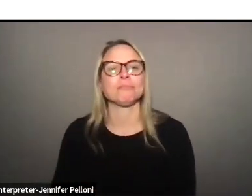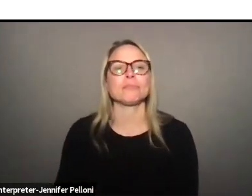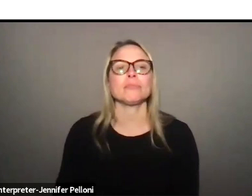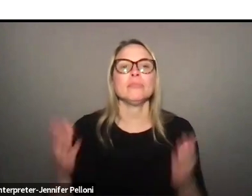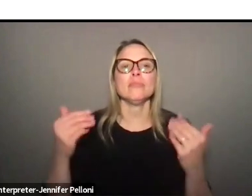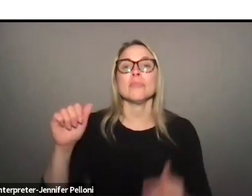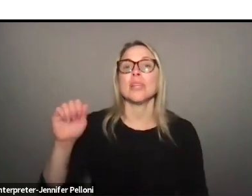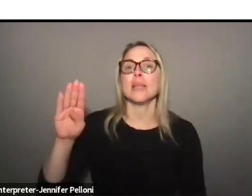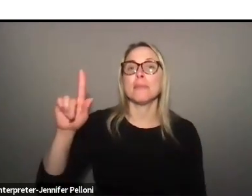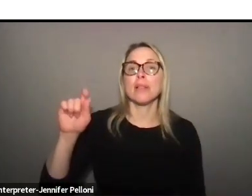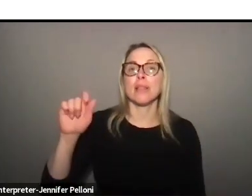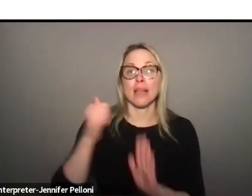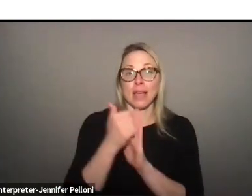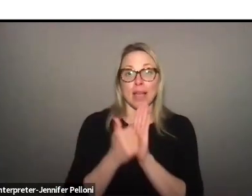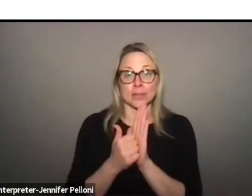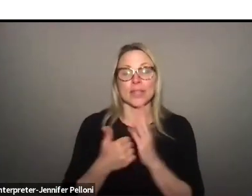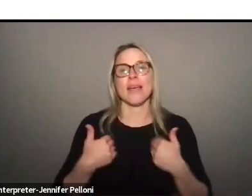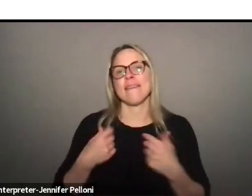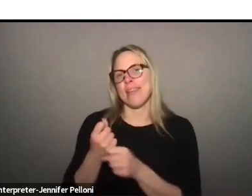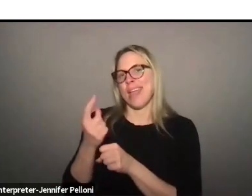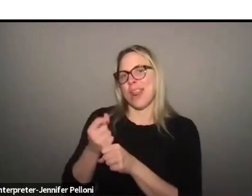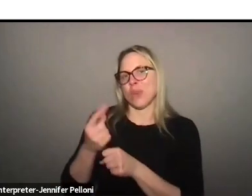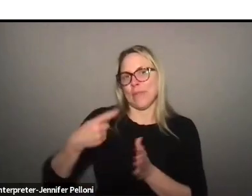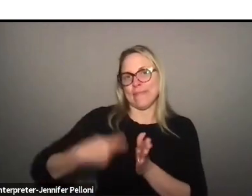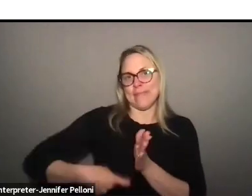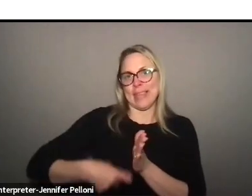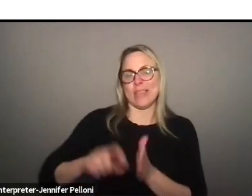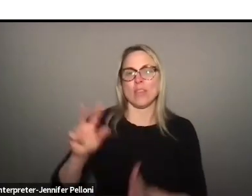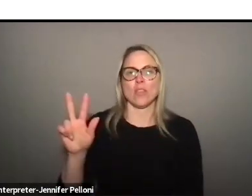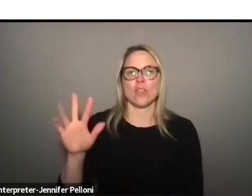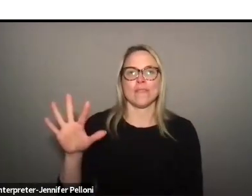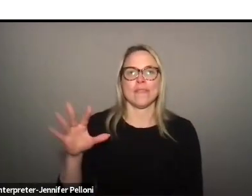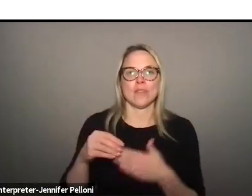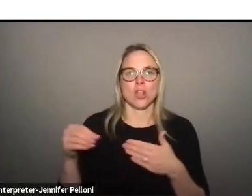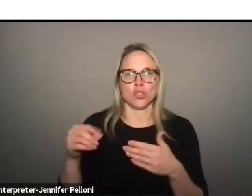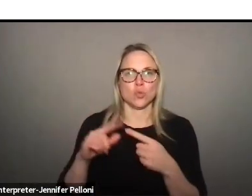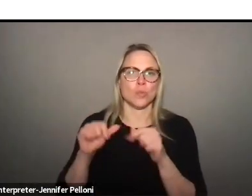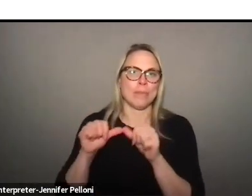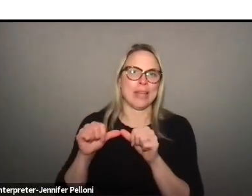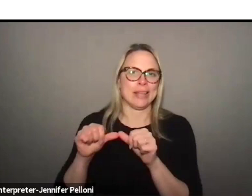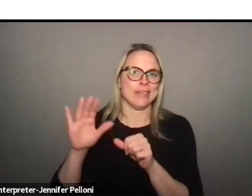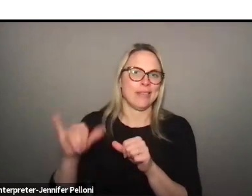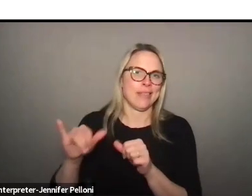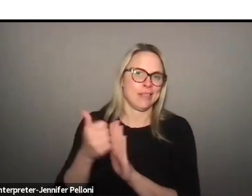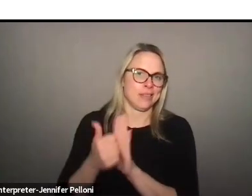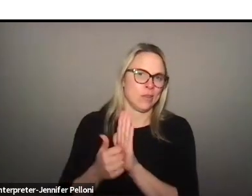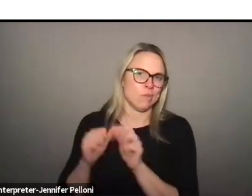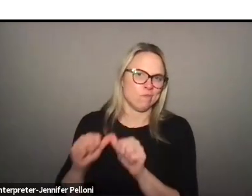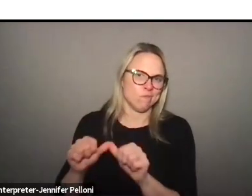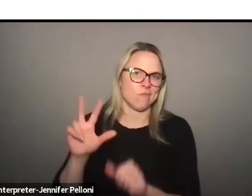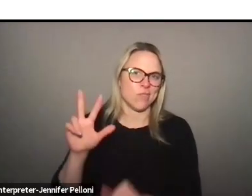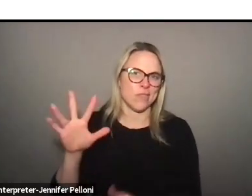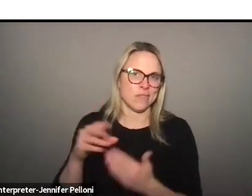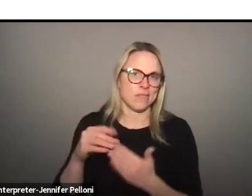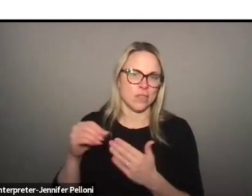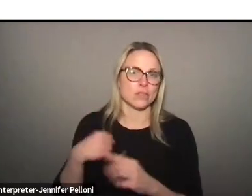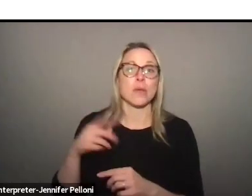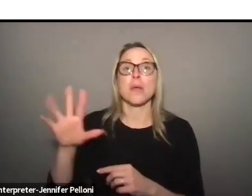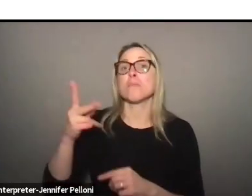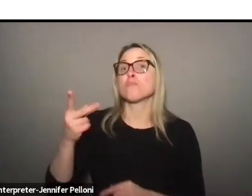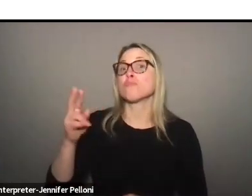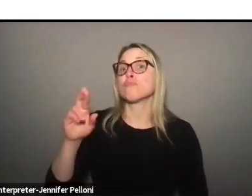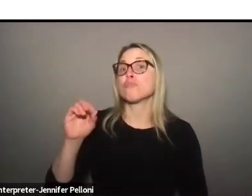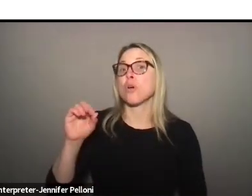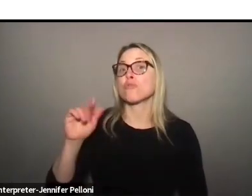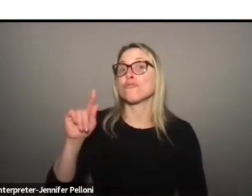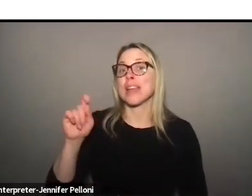Able accounts, there is an annual fee of $35 to maintain that account. This is prorated, so those